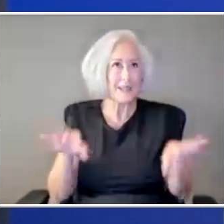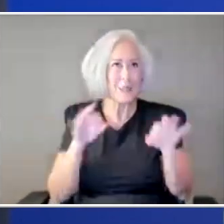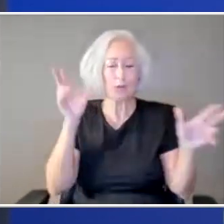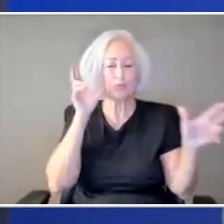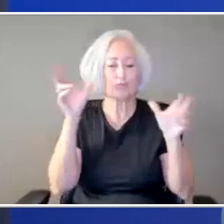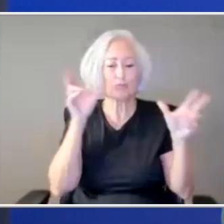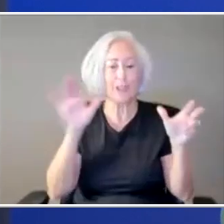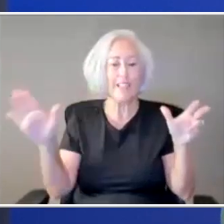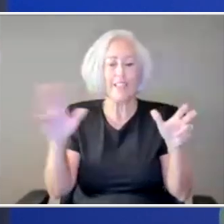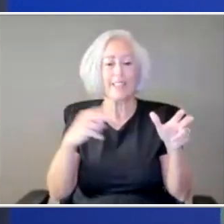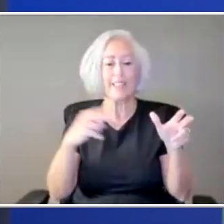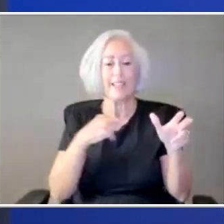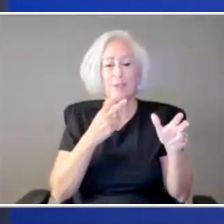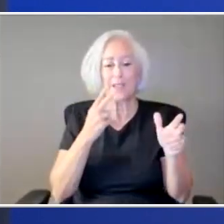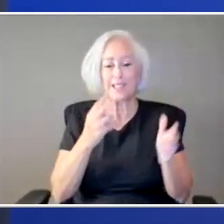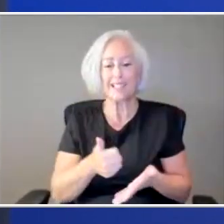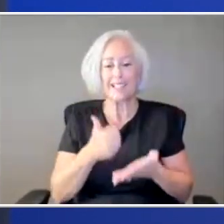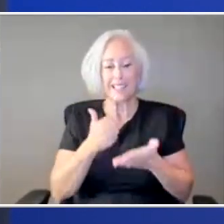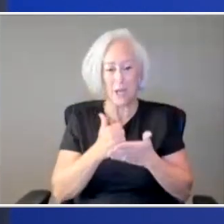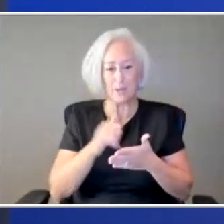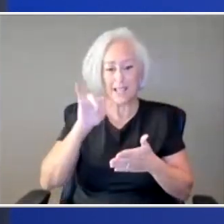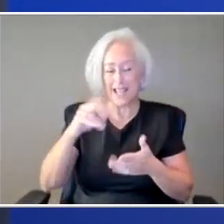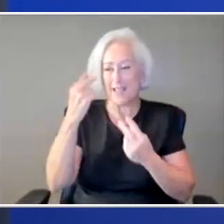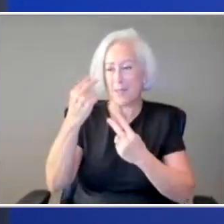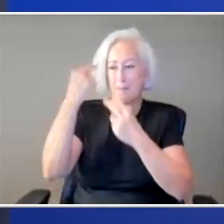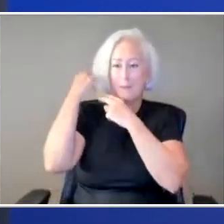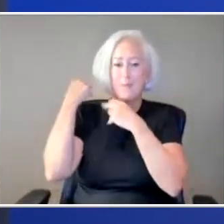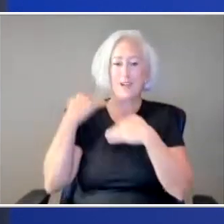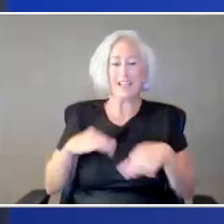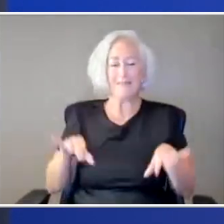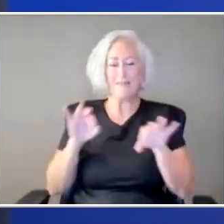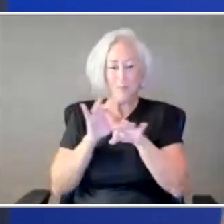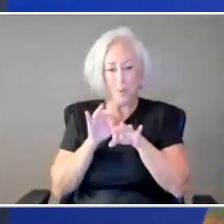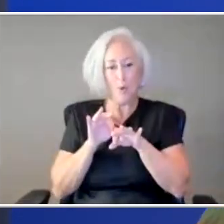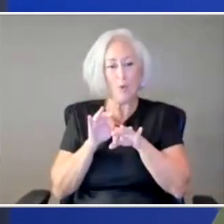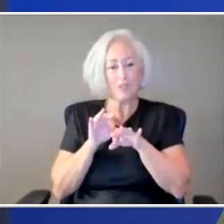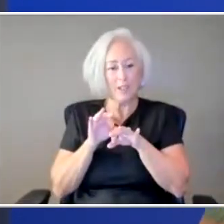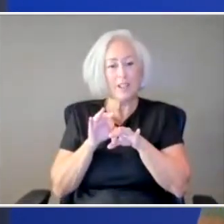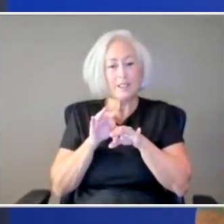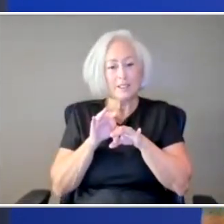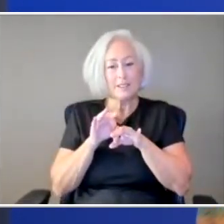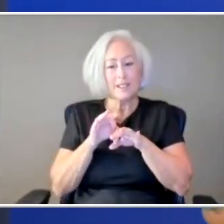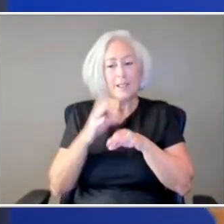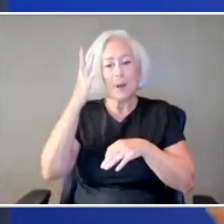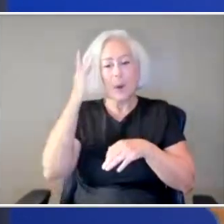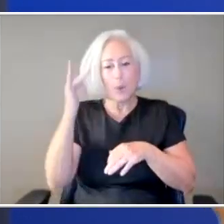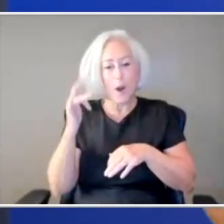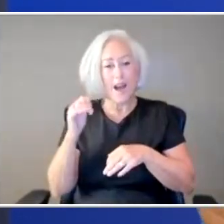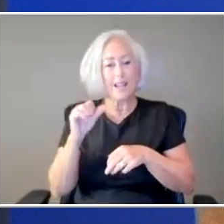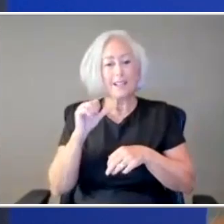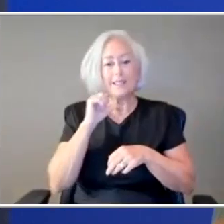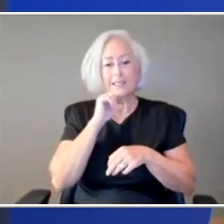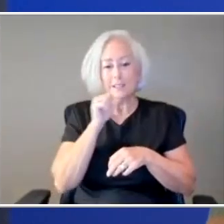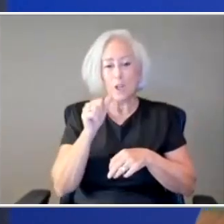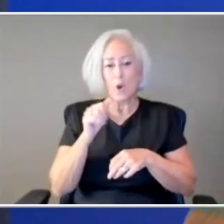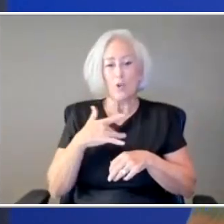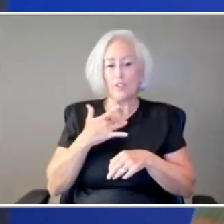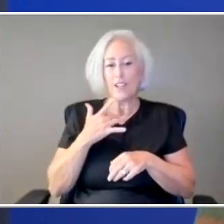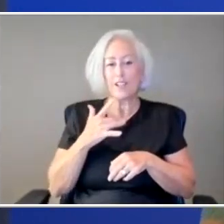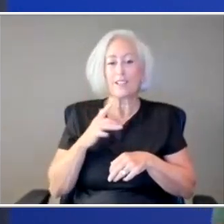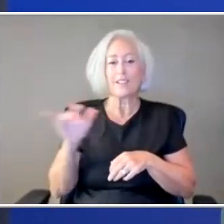those memories are really important, I think, to make that you don't feel like I have to make them because we're rushing to a finish line, but